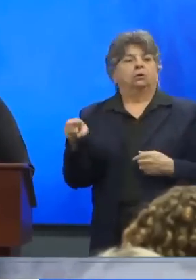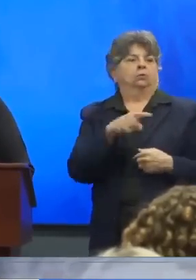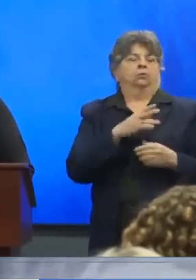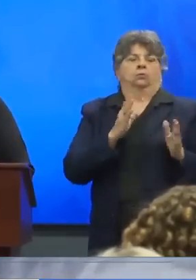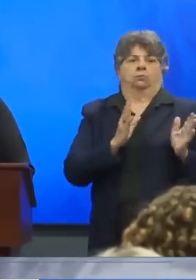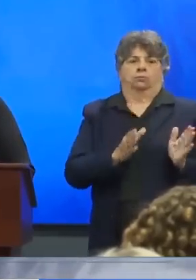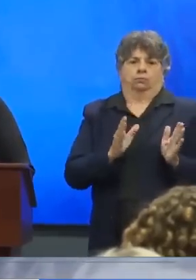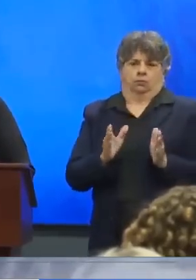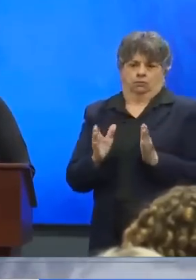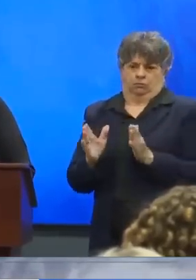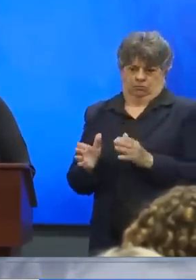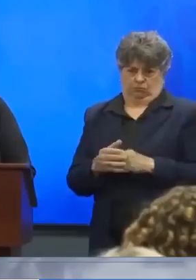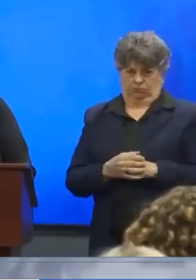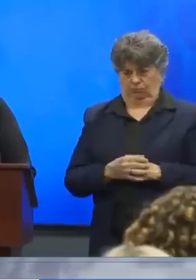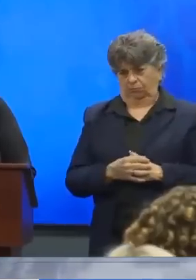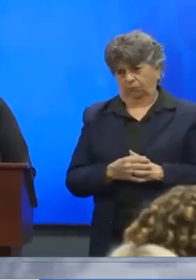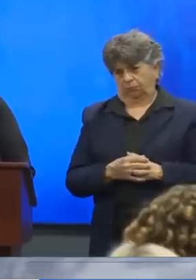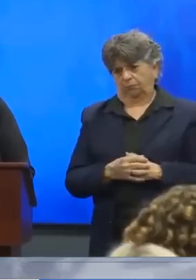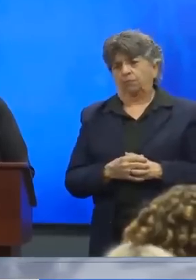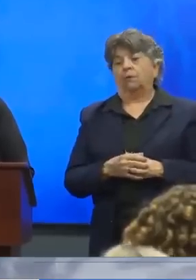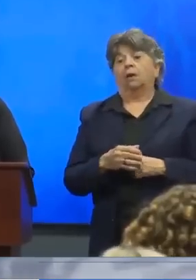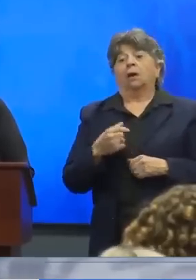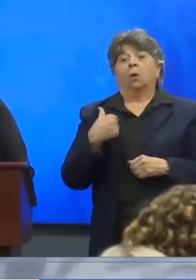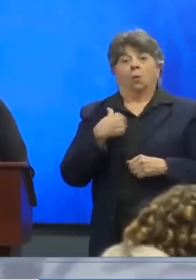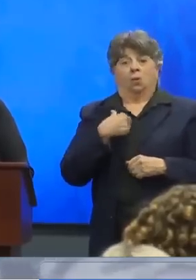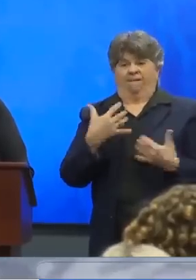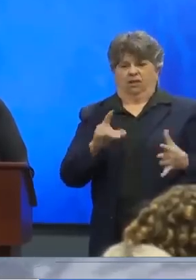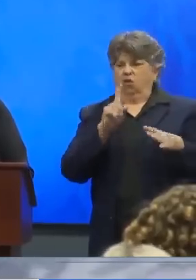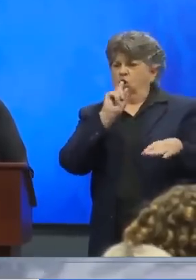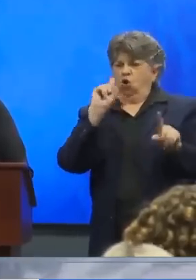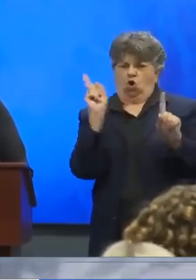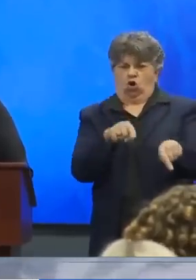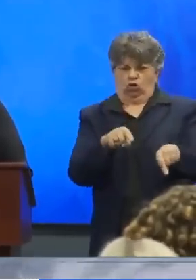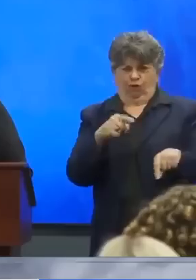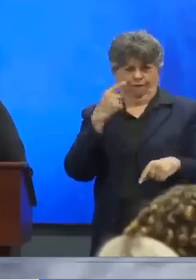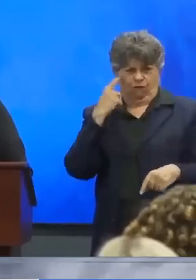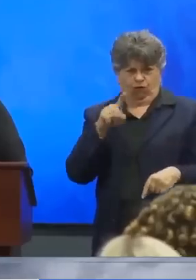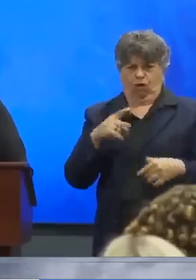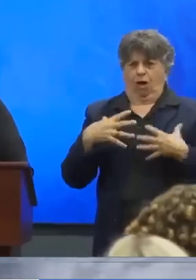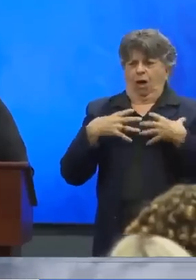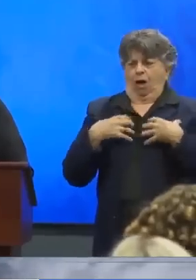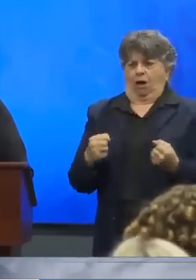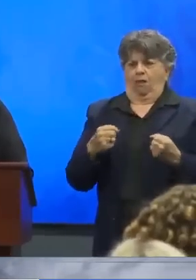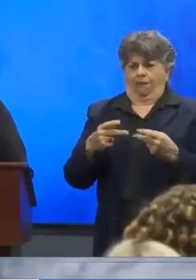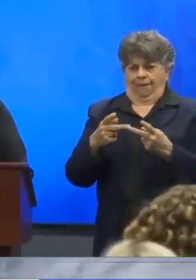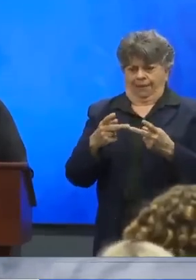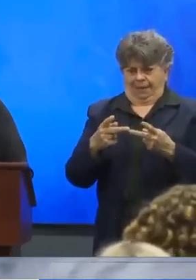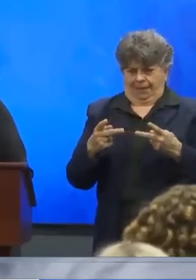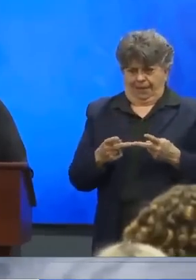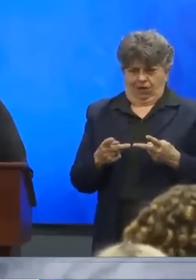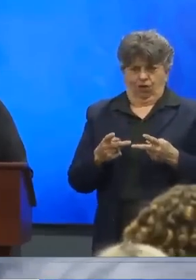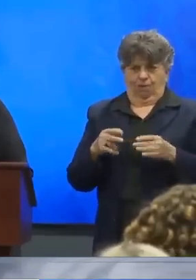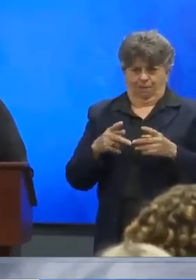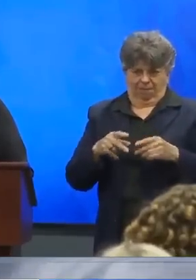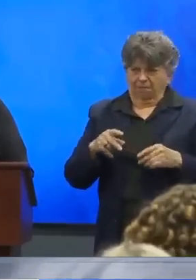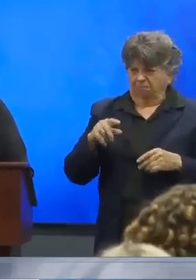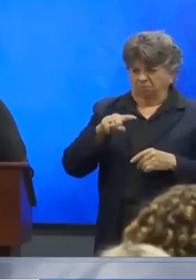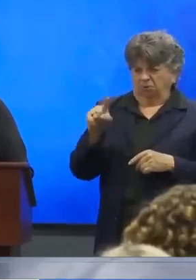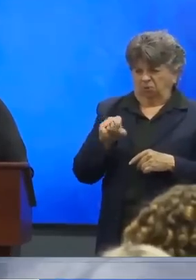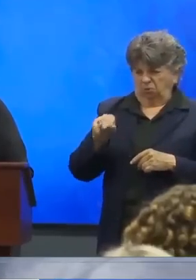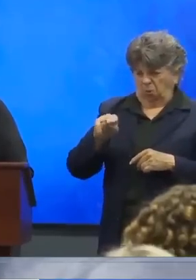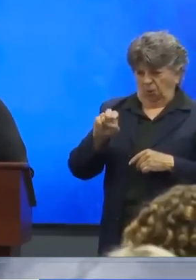issuing evacuation orders for our residential health care facilities in Zone A as of 1 p.m.